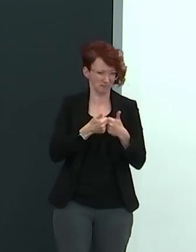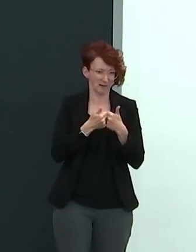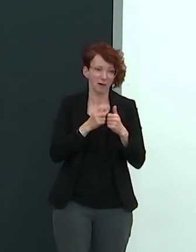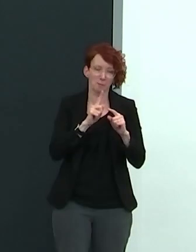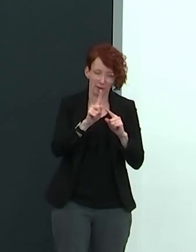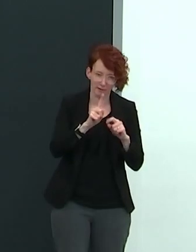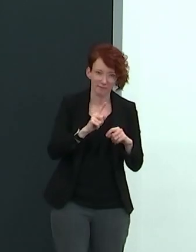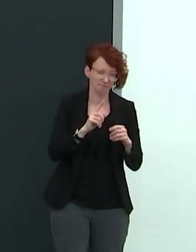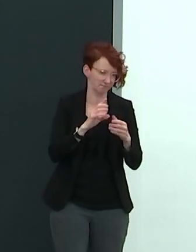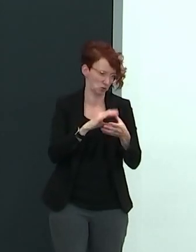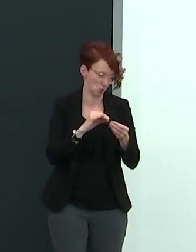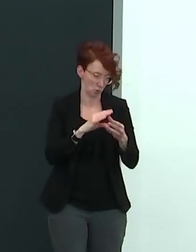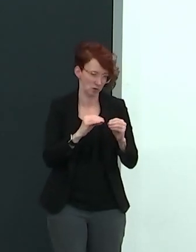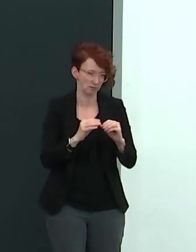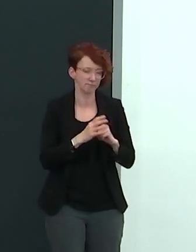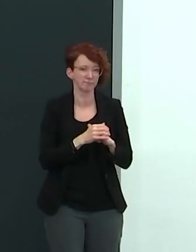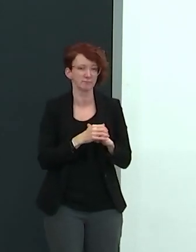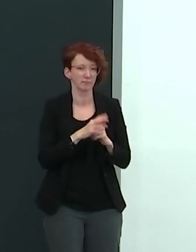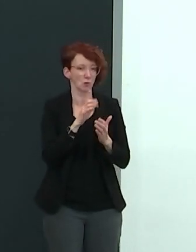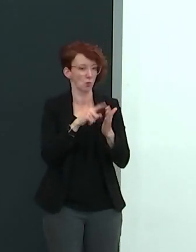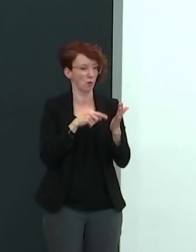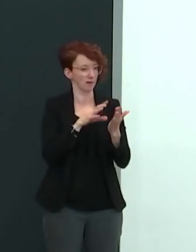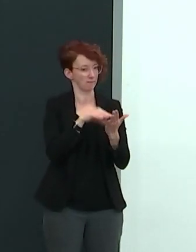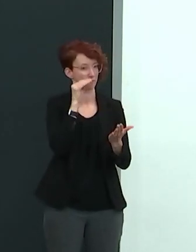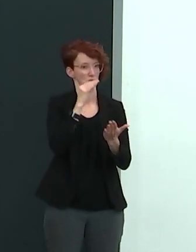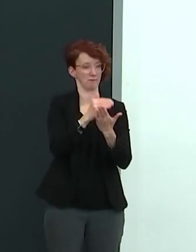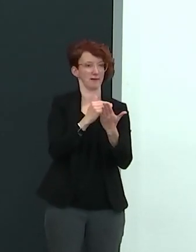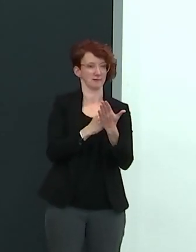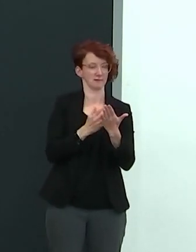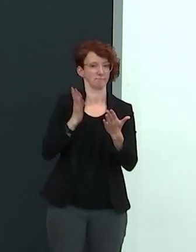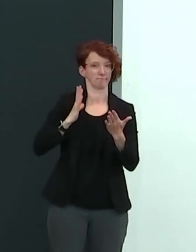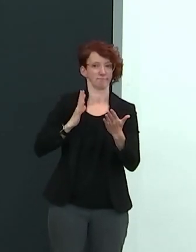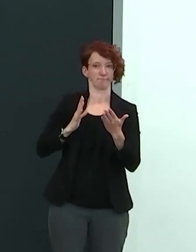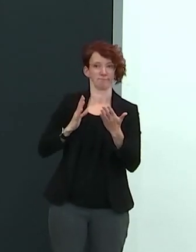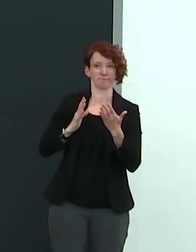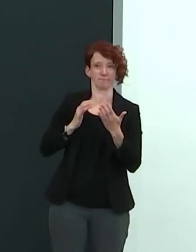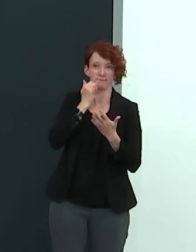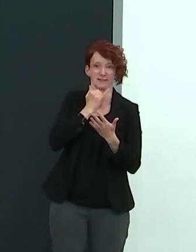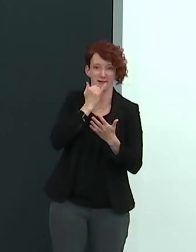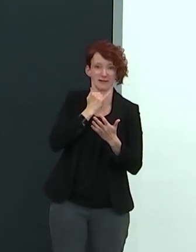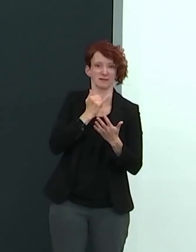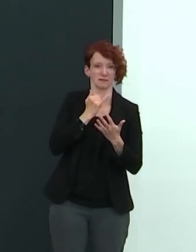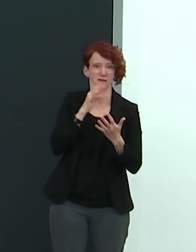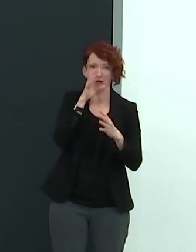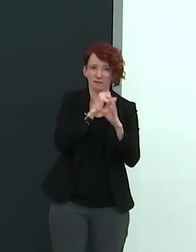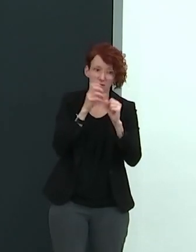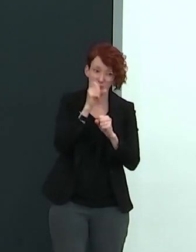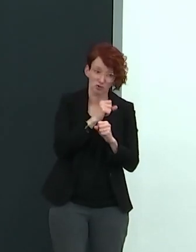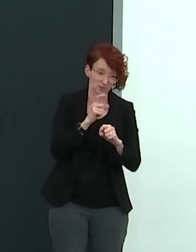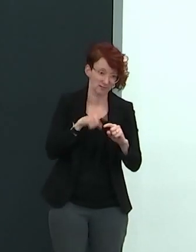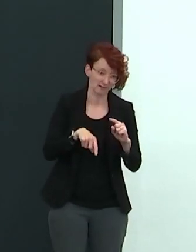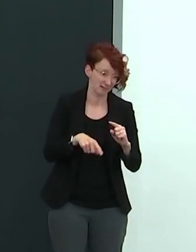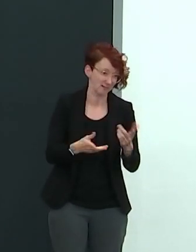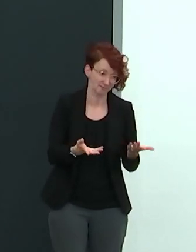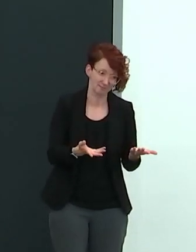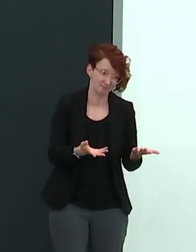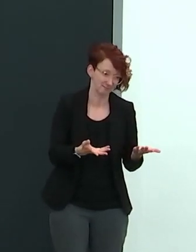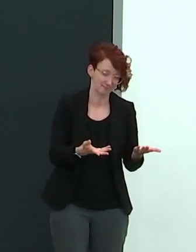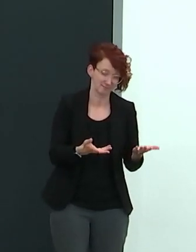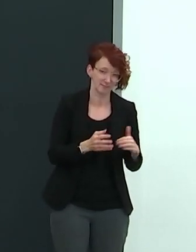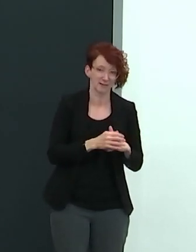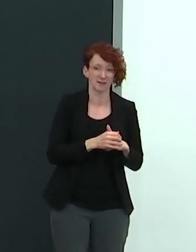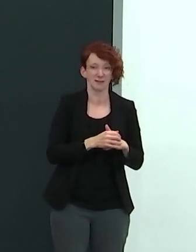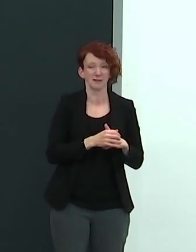cautionary tale. Lessons learned from past mistakes, making assumptions where we shouldn't.